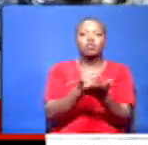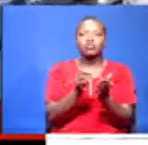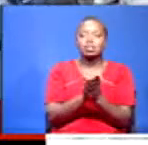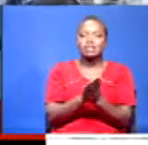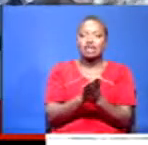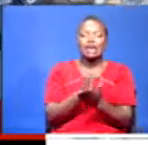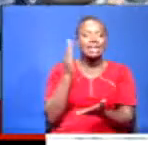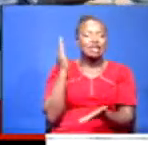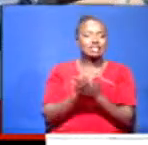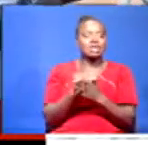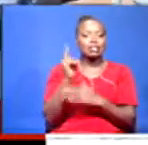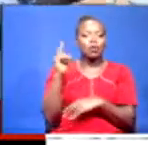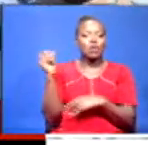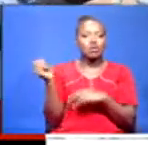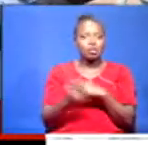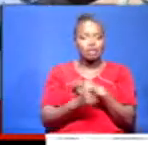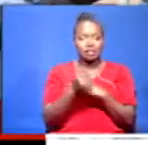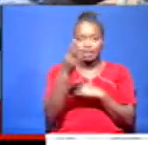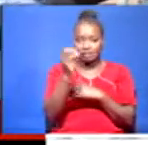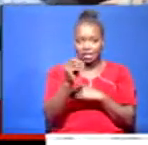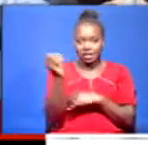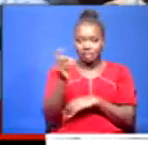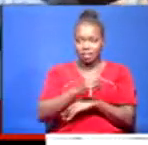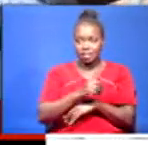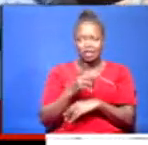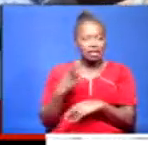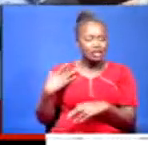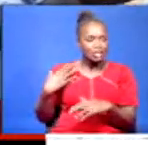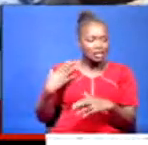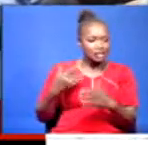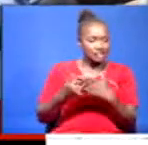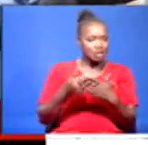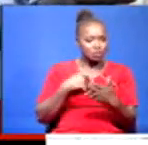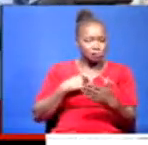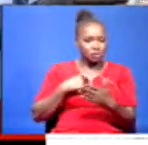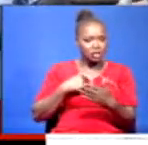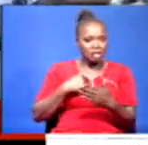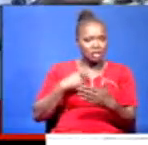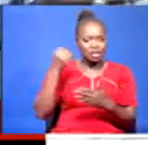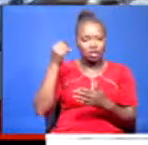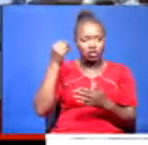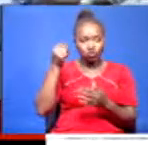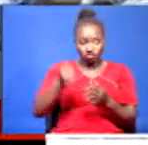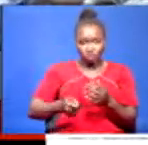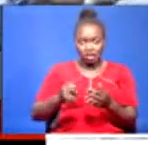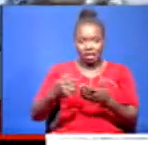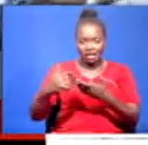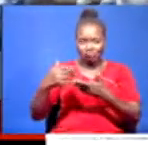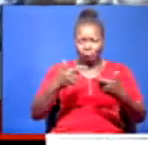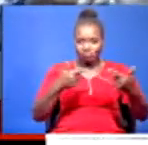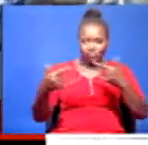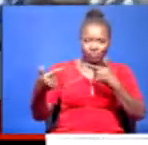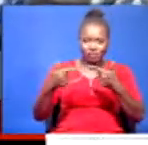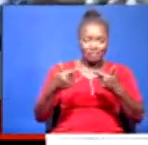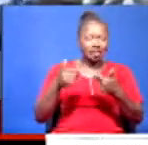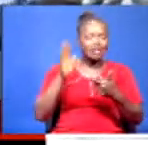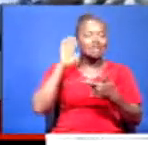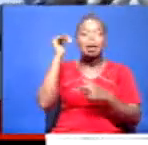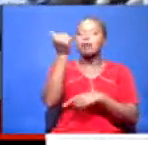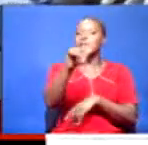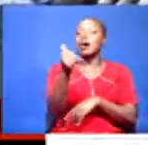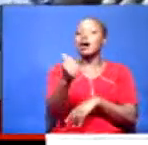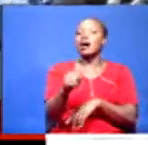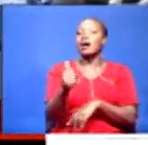1 month, 30 days, since I started engaging judiciary on this matter. I have never been heard. Every time